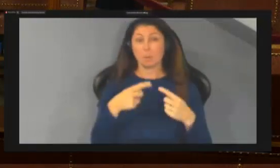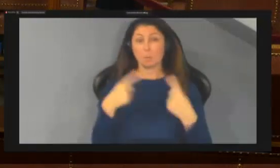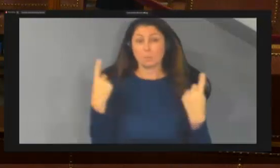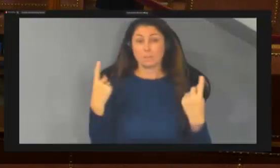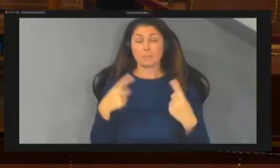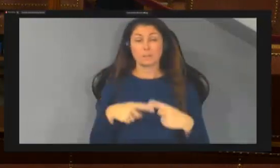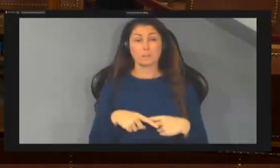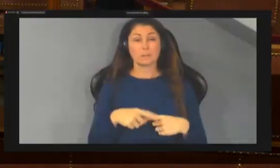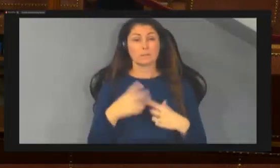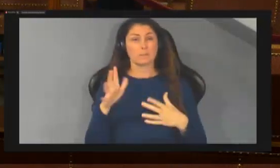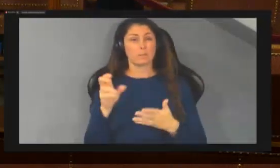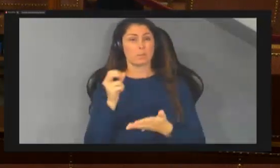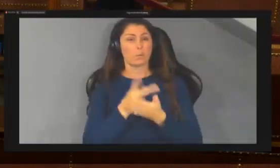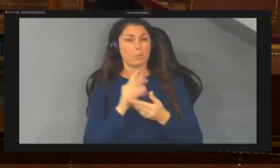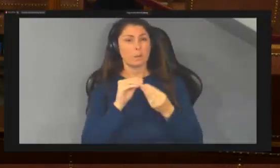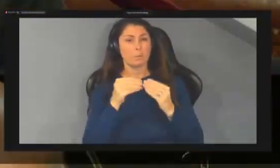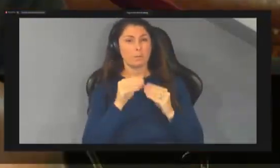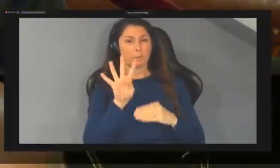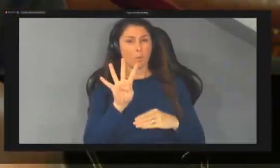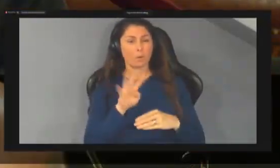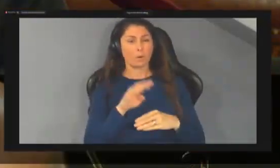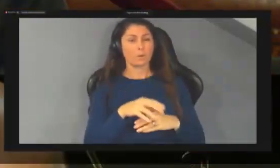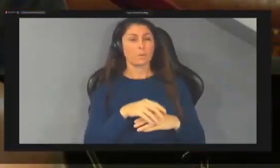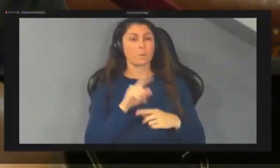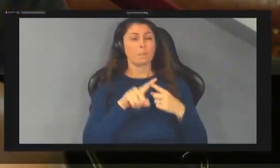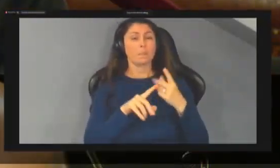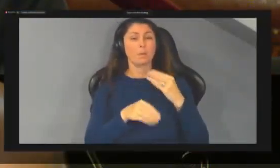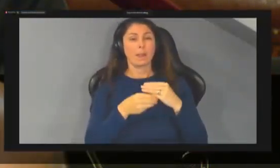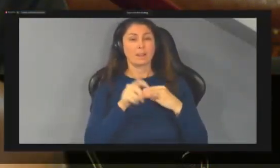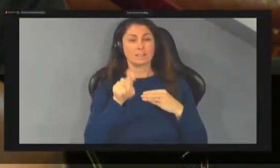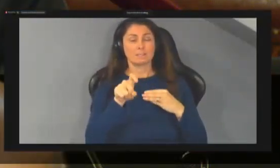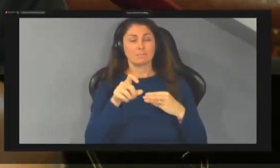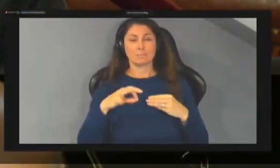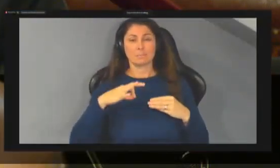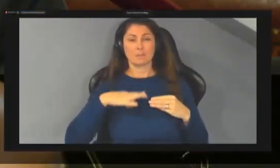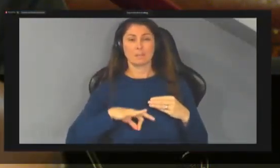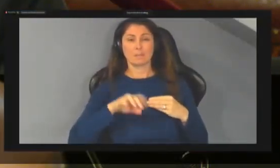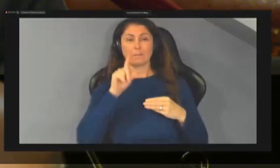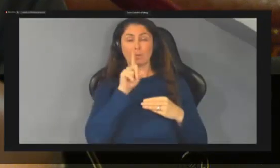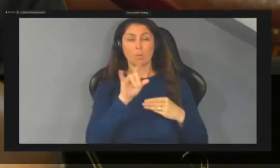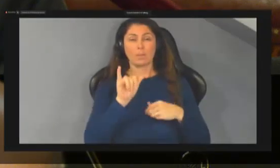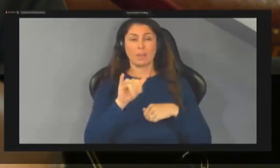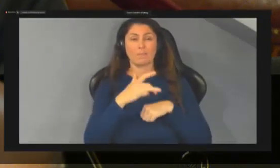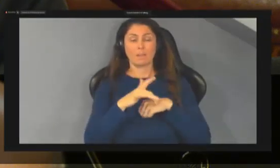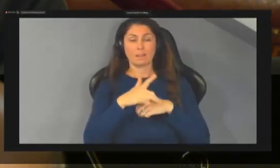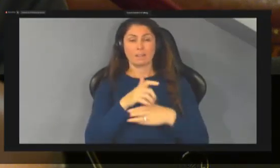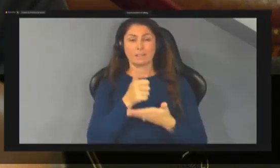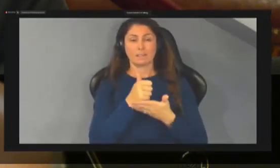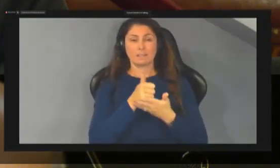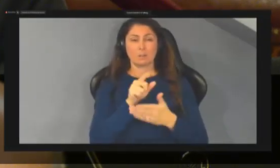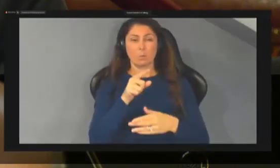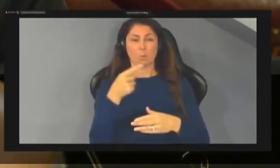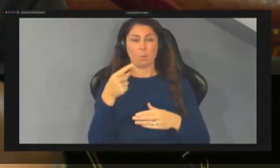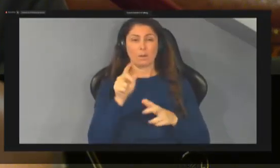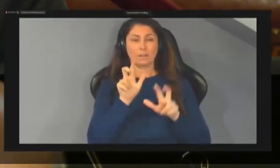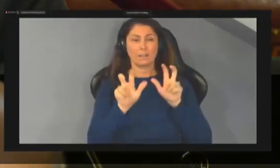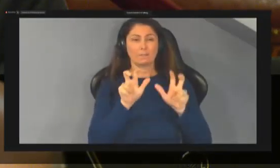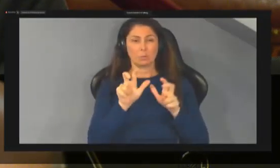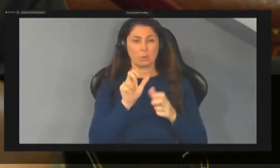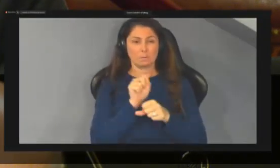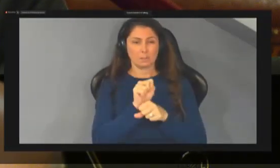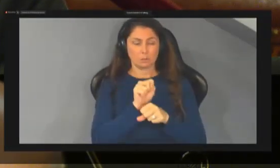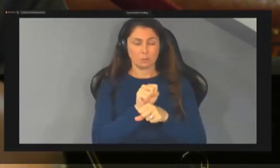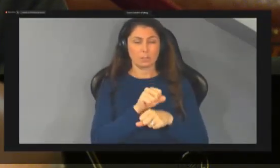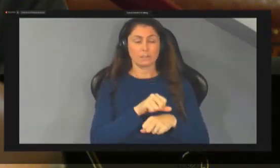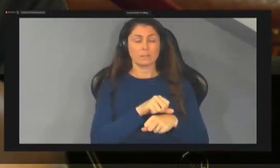three has been approved. Number four. Number four is to add necessary benefits for the vacant assistant one inventory position